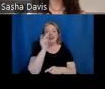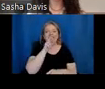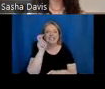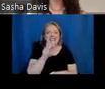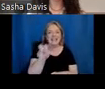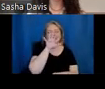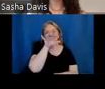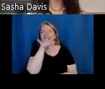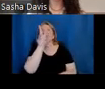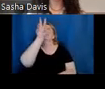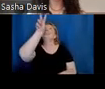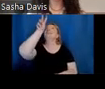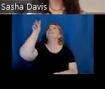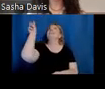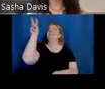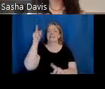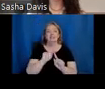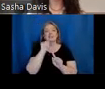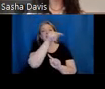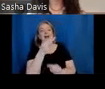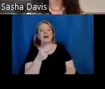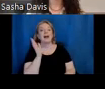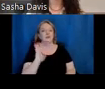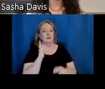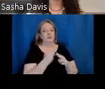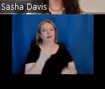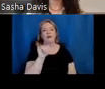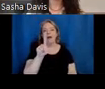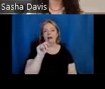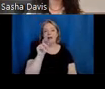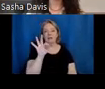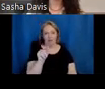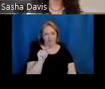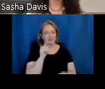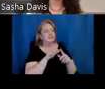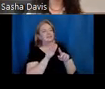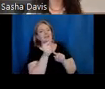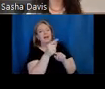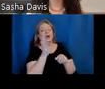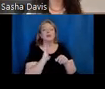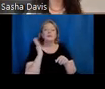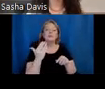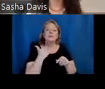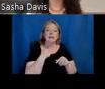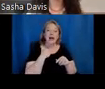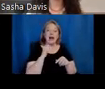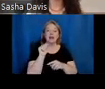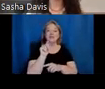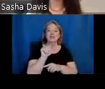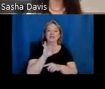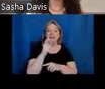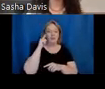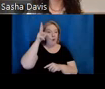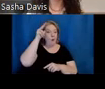looks out onto McDougal Alley, a private cul-de-sac which originally housed stables for nearby homes. These